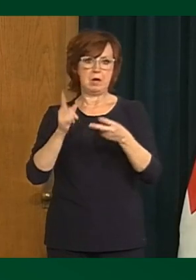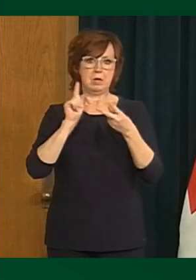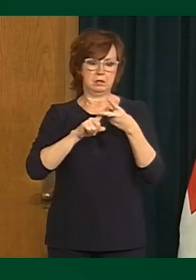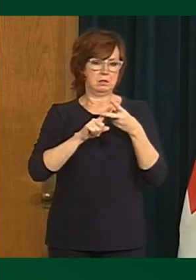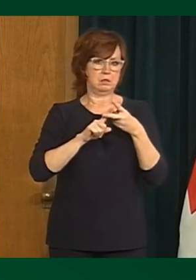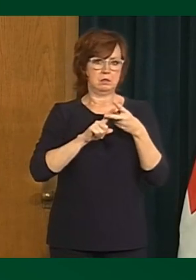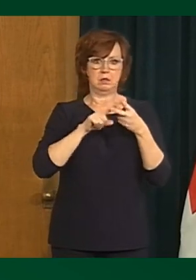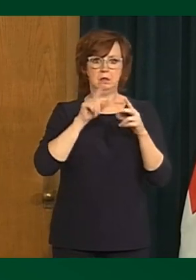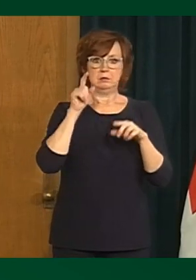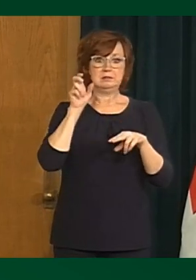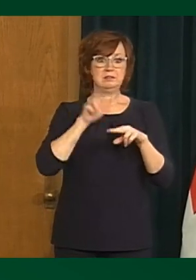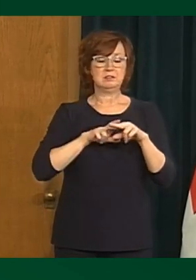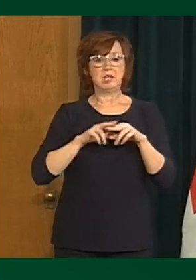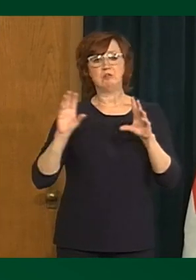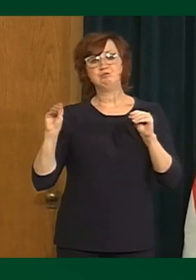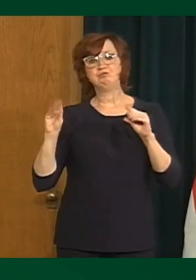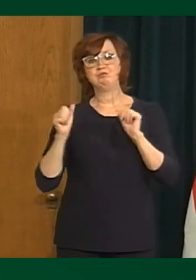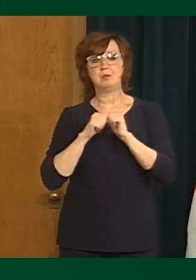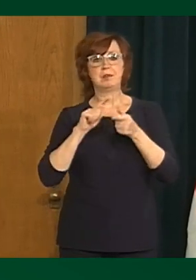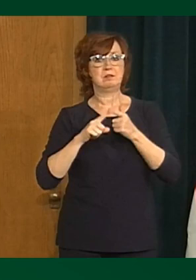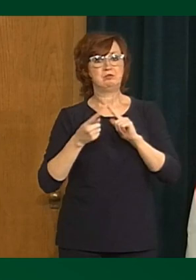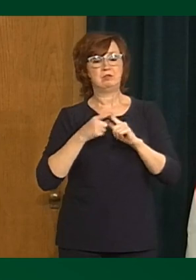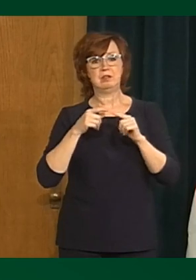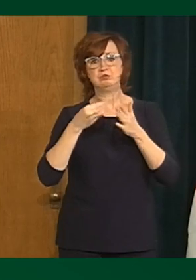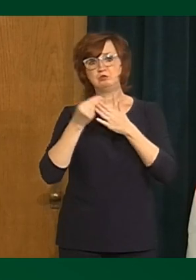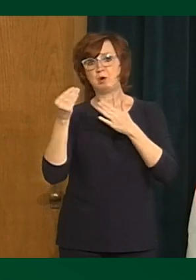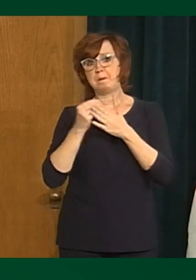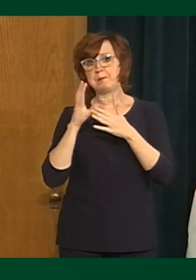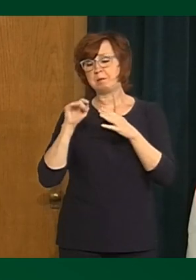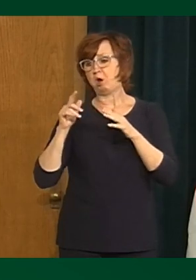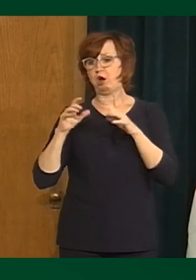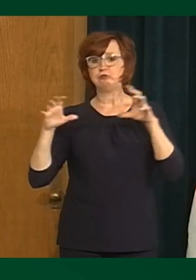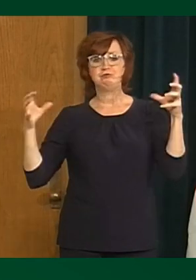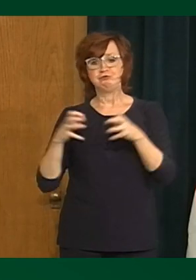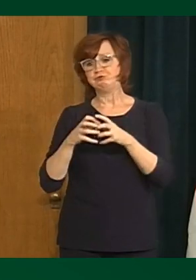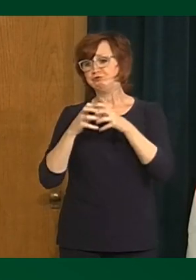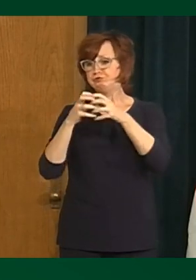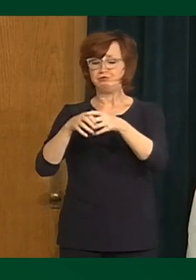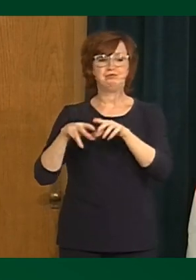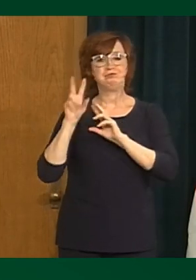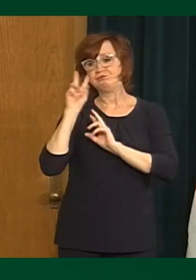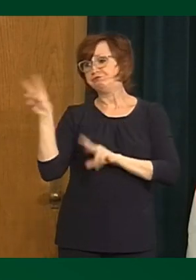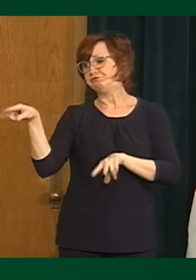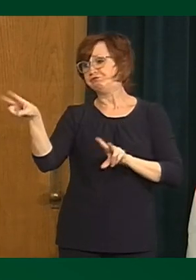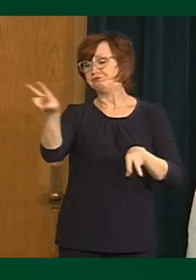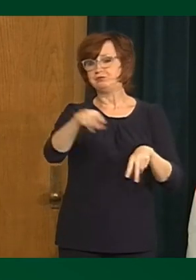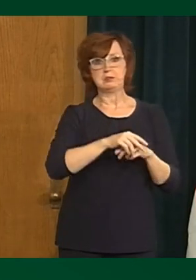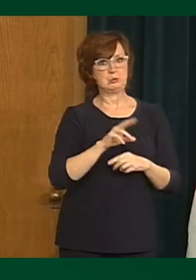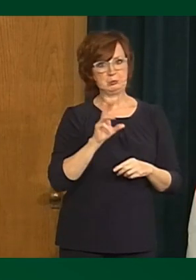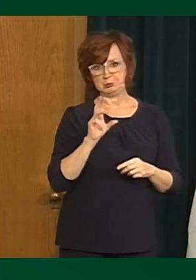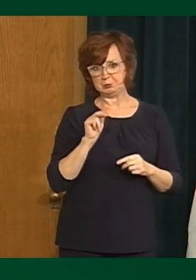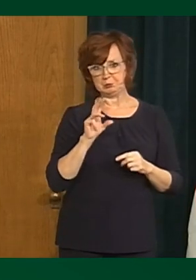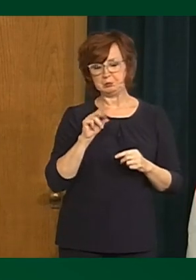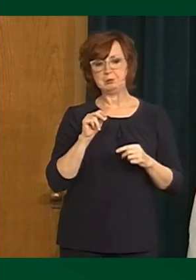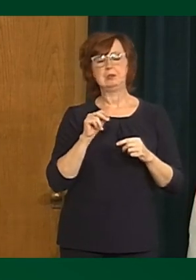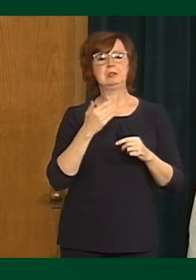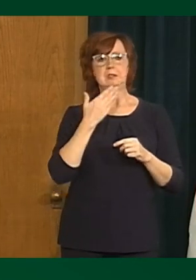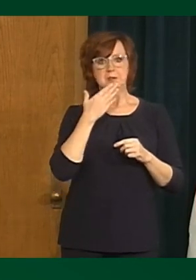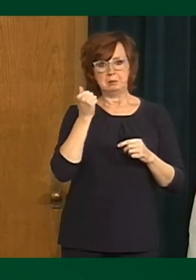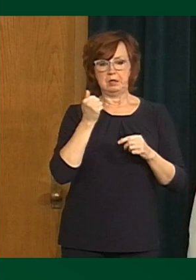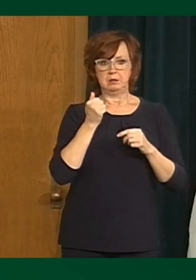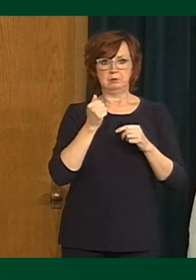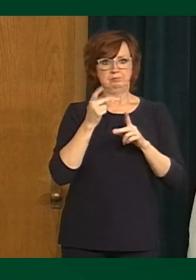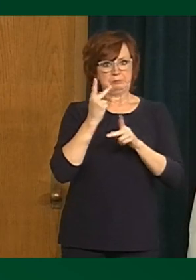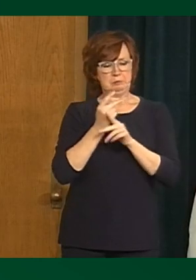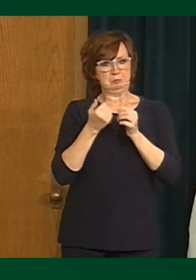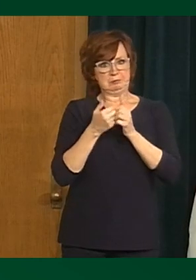a place to hang out, but this is really not the time to loiter or go as a group there to socialize. It's better to go out and walk while maintaining that